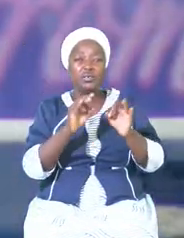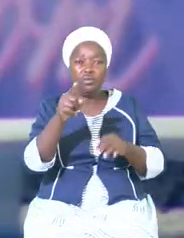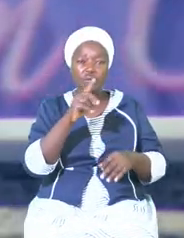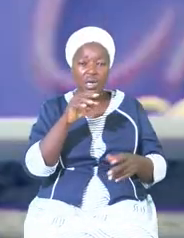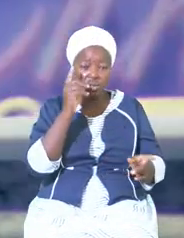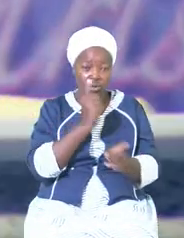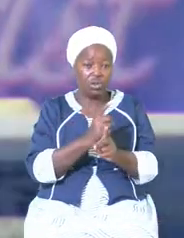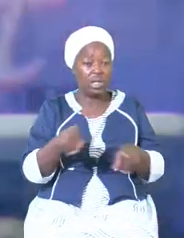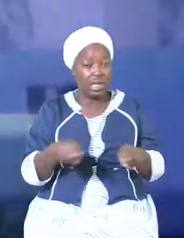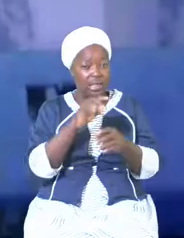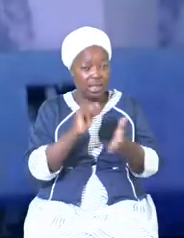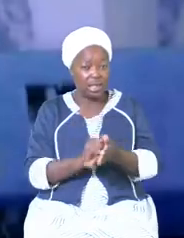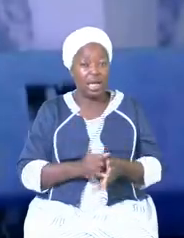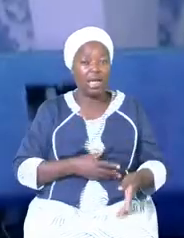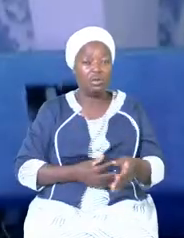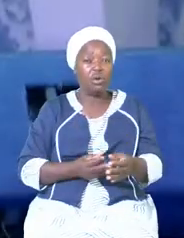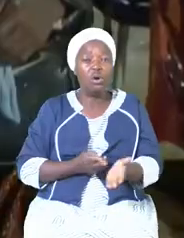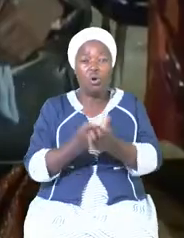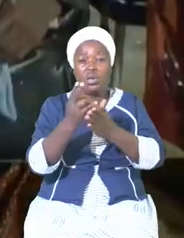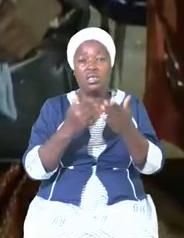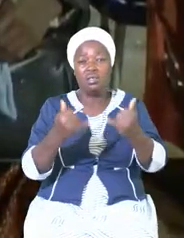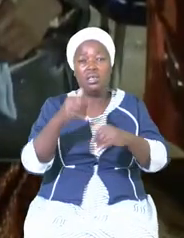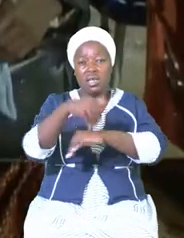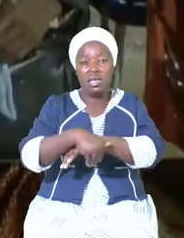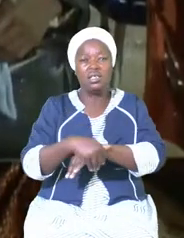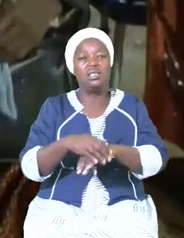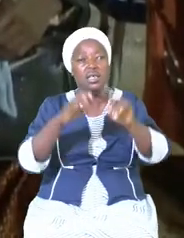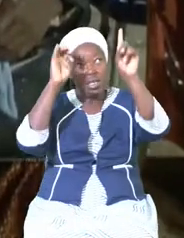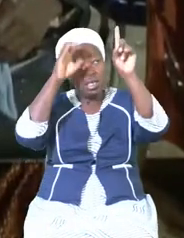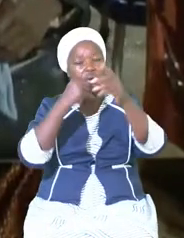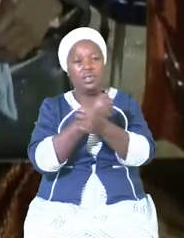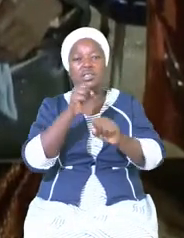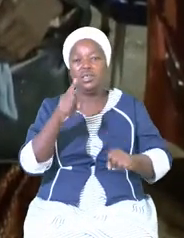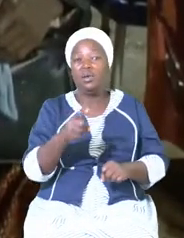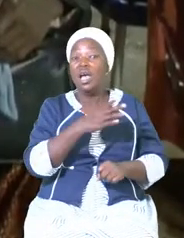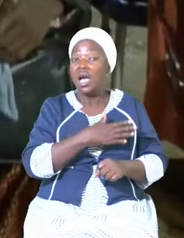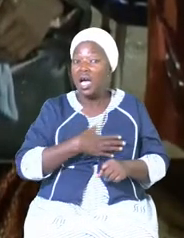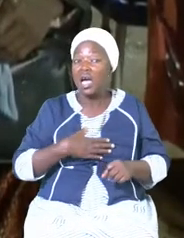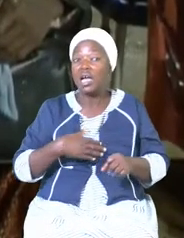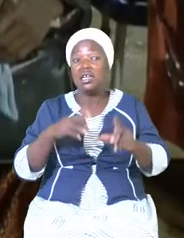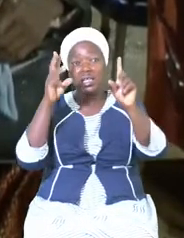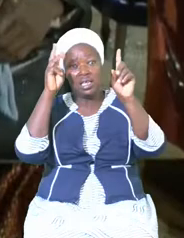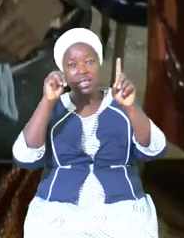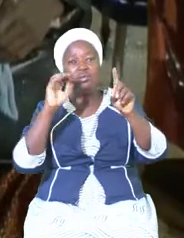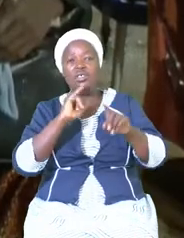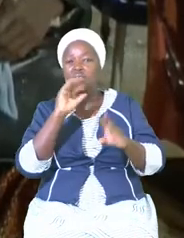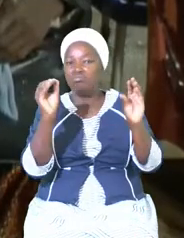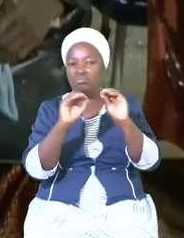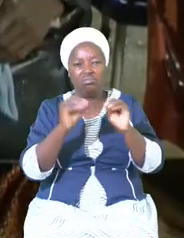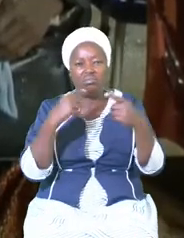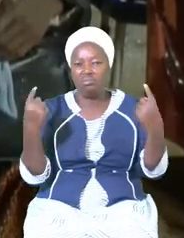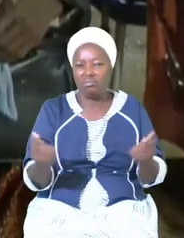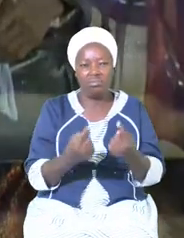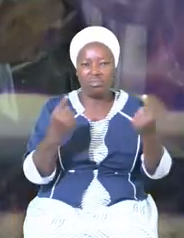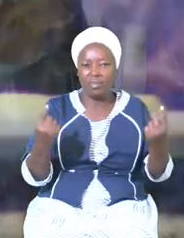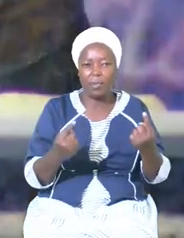honest tonight, it will save you. And in him, is no sin. It will disengage